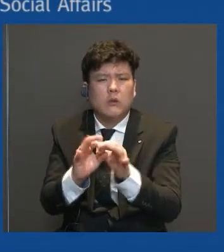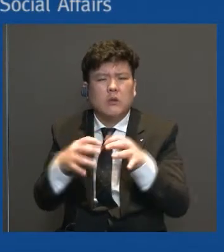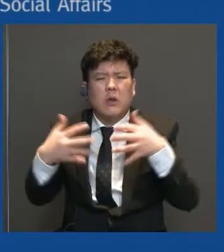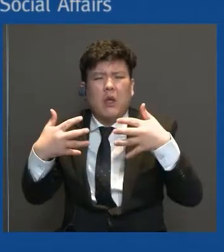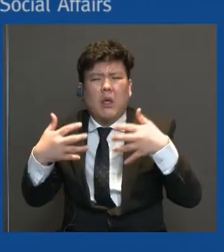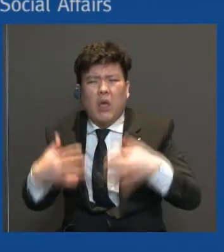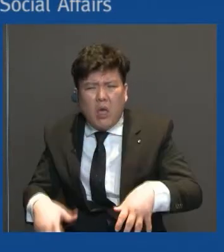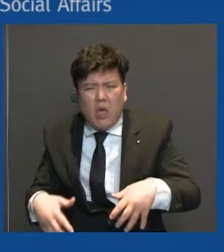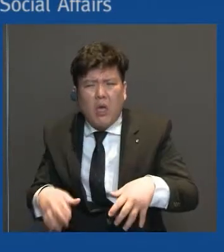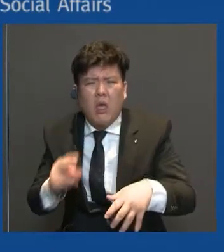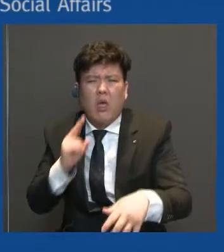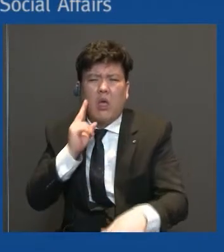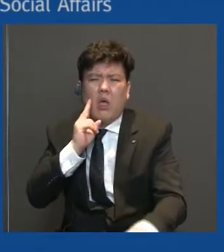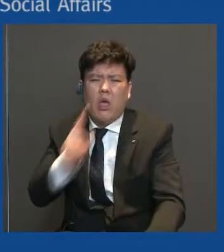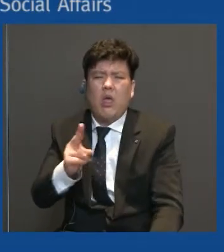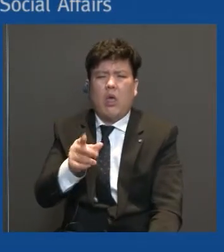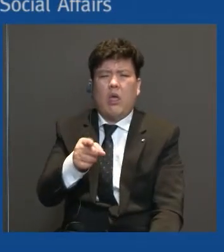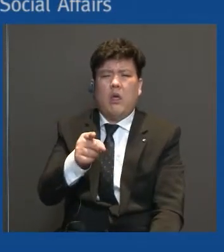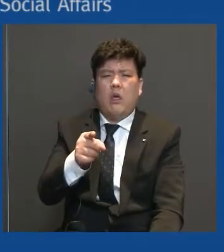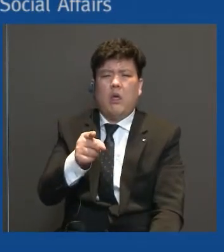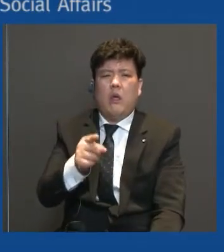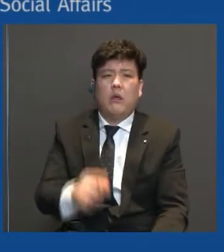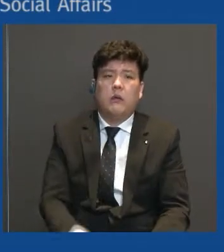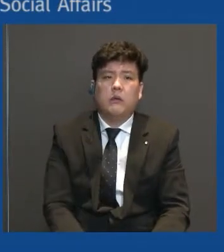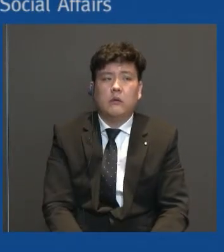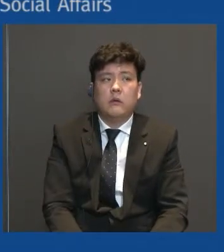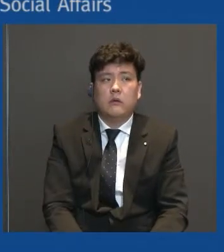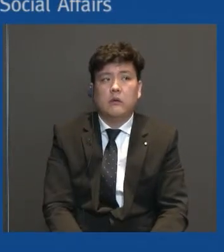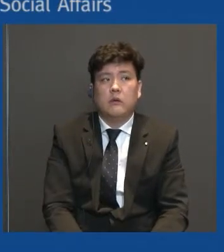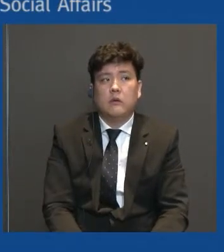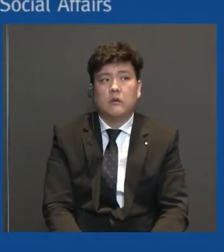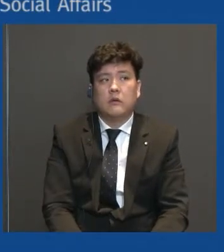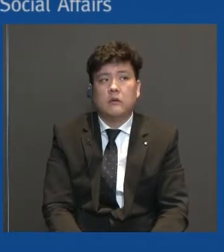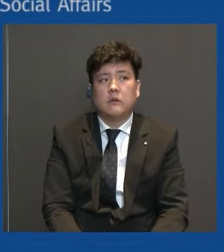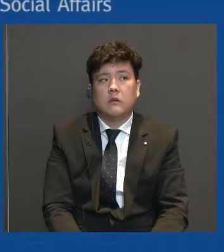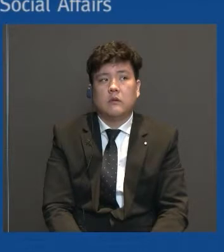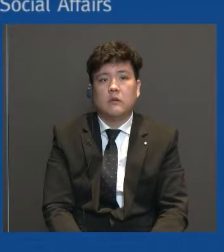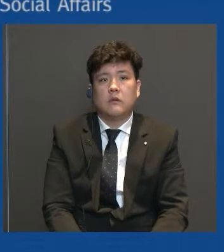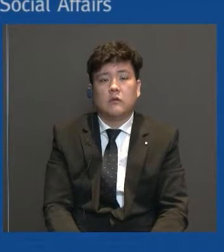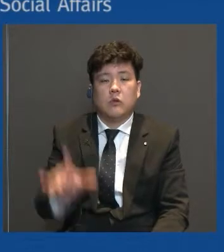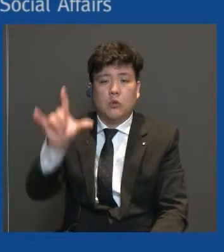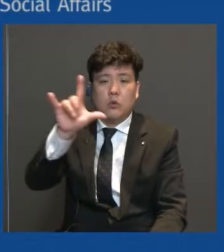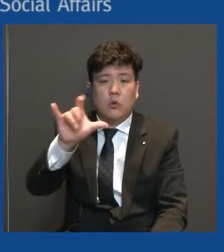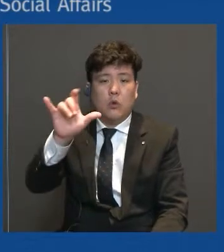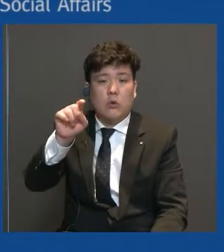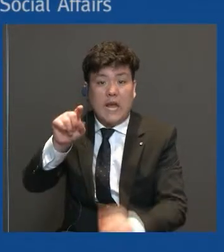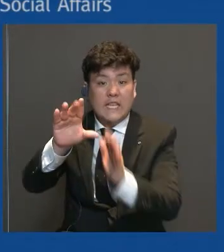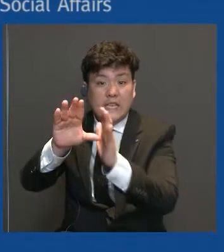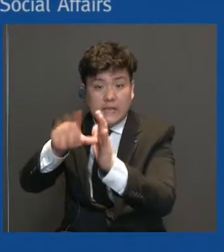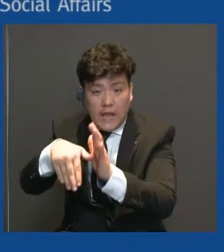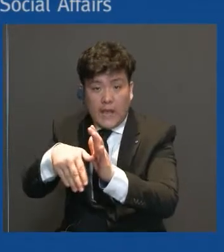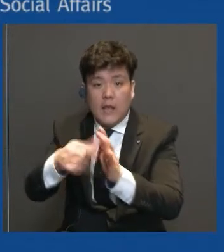most evident in older adults aged 60 or older. The lines of